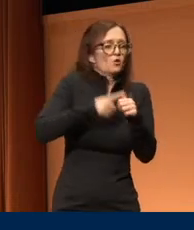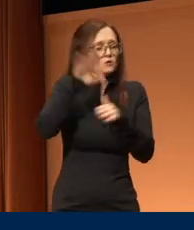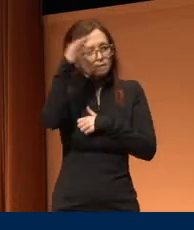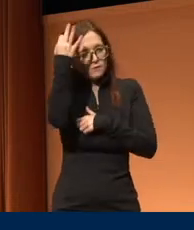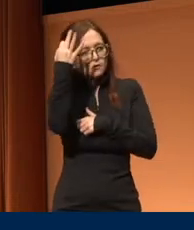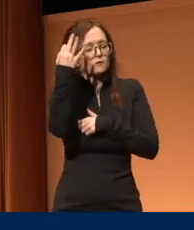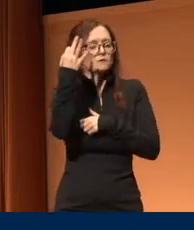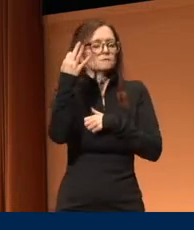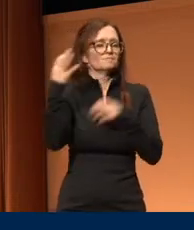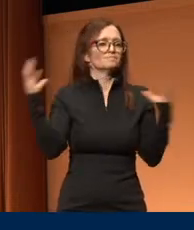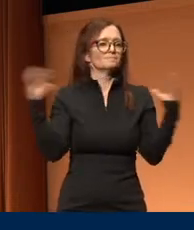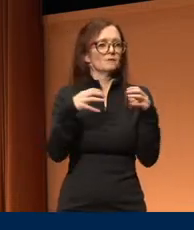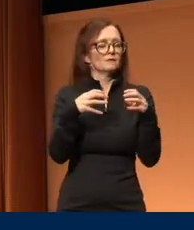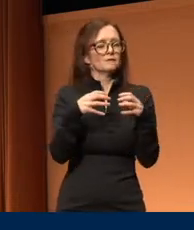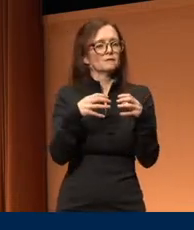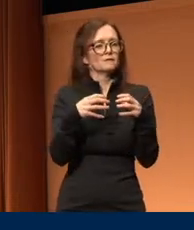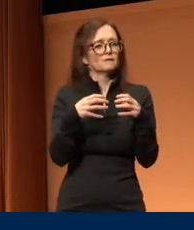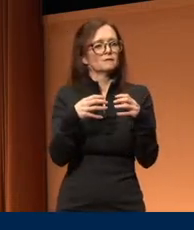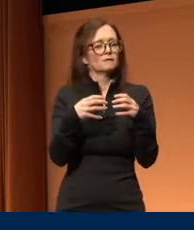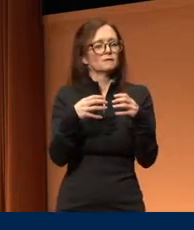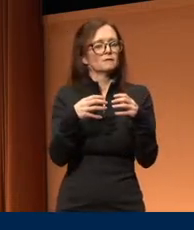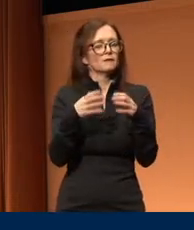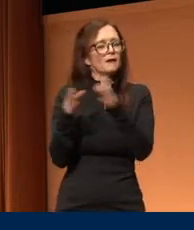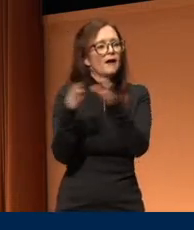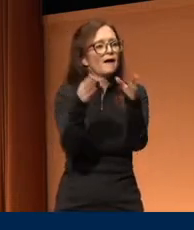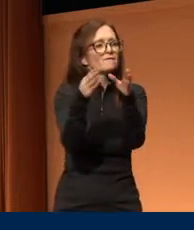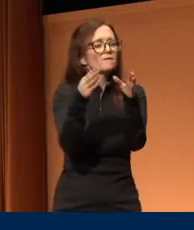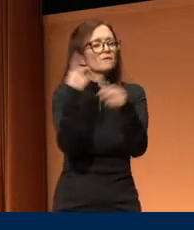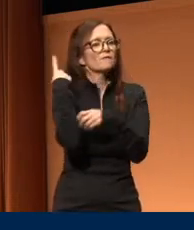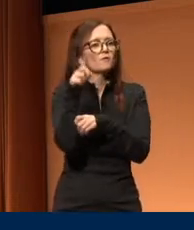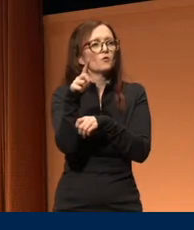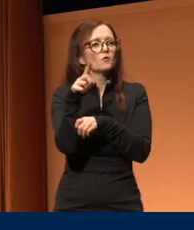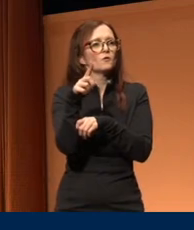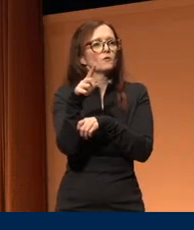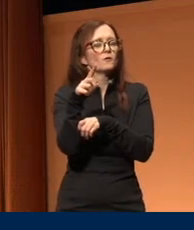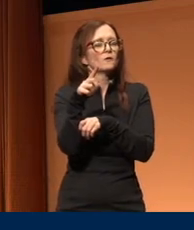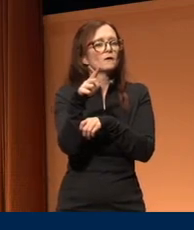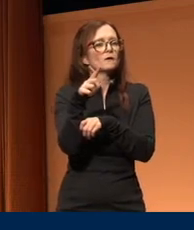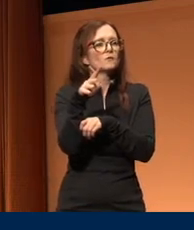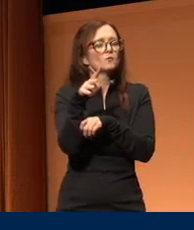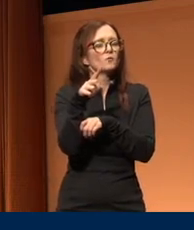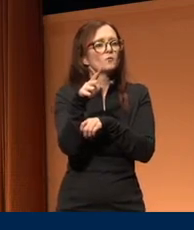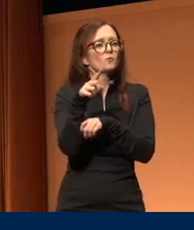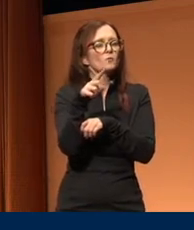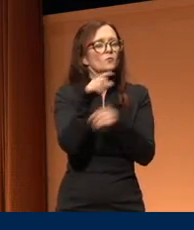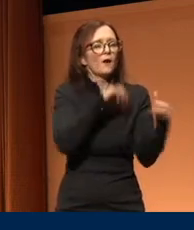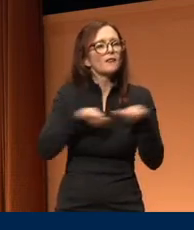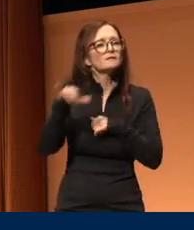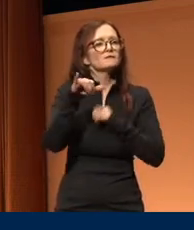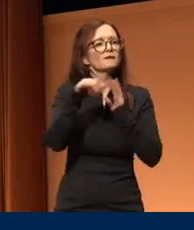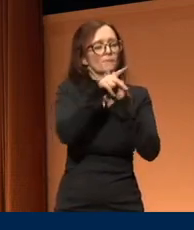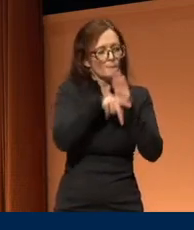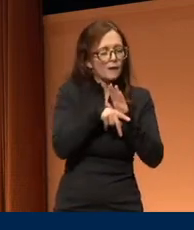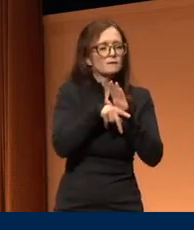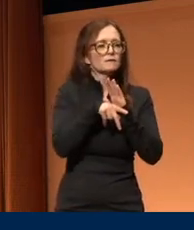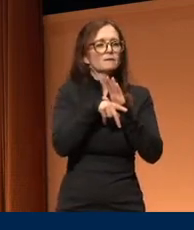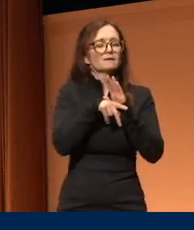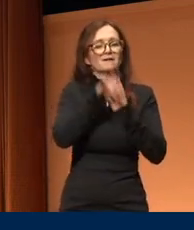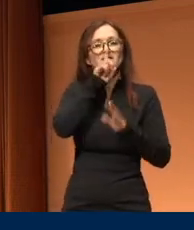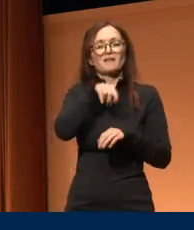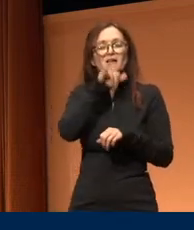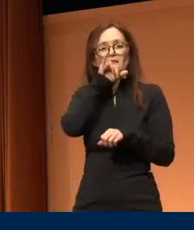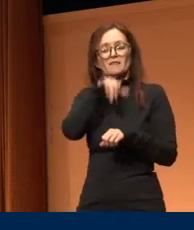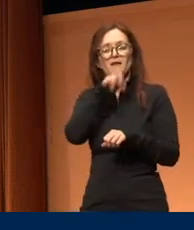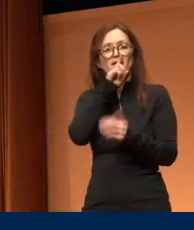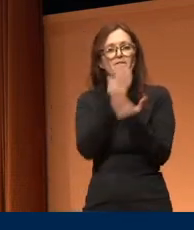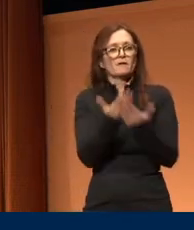Citizens' Assembly look like it was being manipulated to validate President Macron's failed policy. And the fact that experts